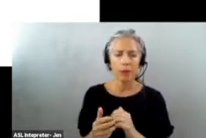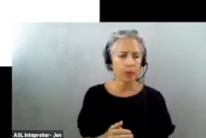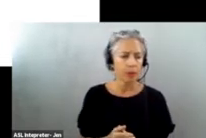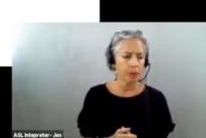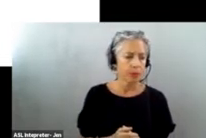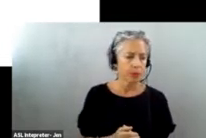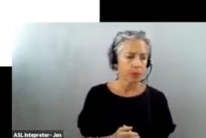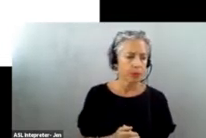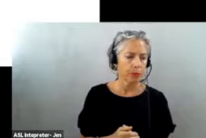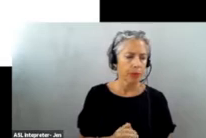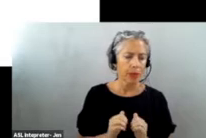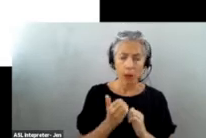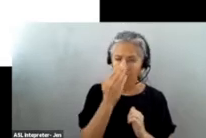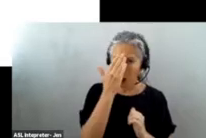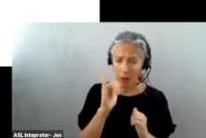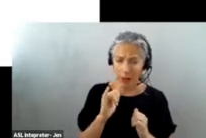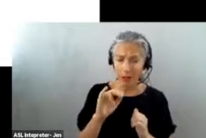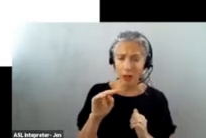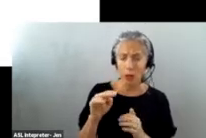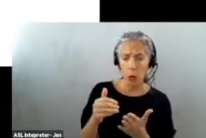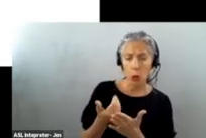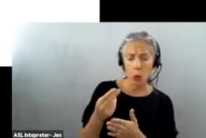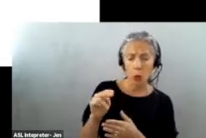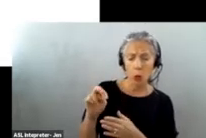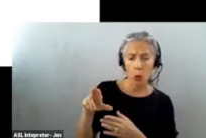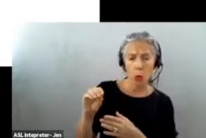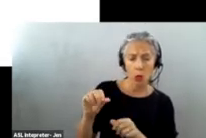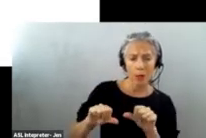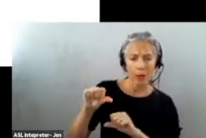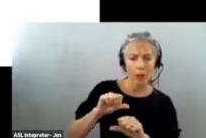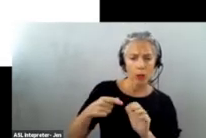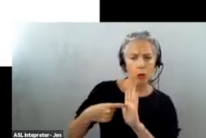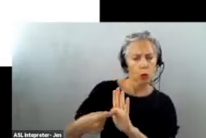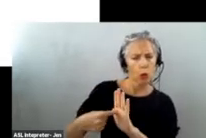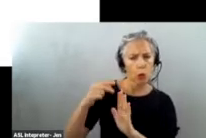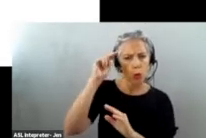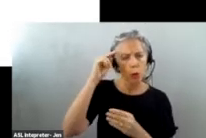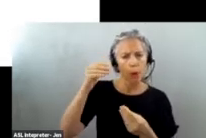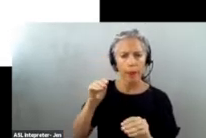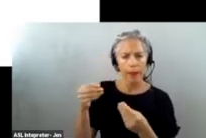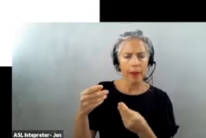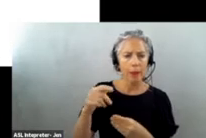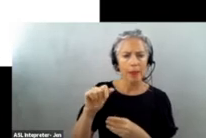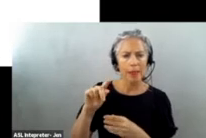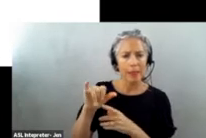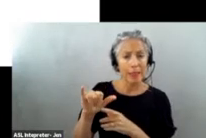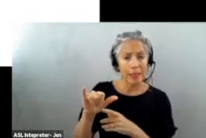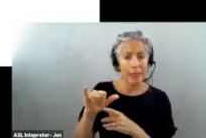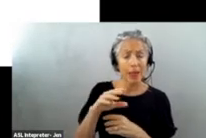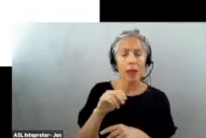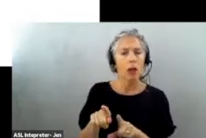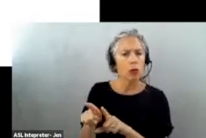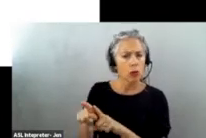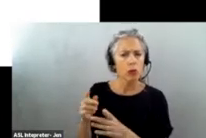is on new neuroscience, which has showed the neural plasticity, as well as there are emerging